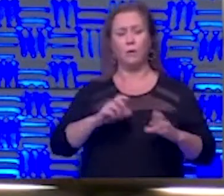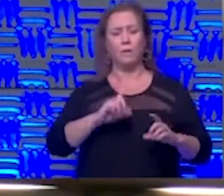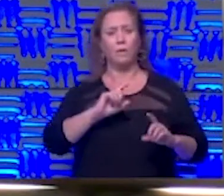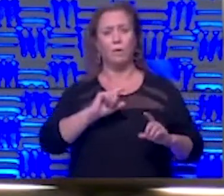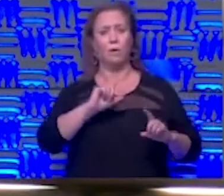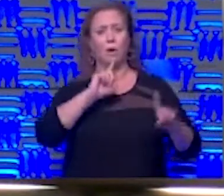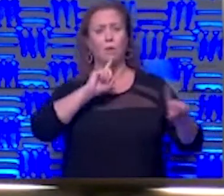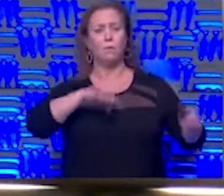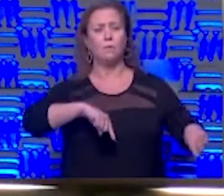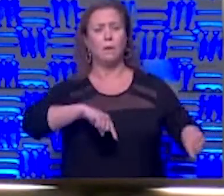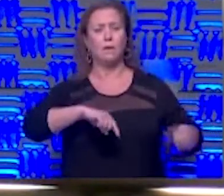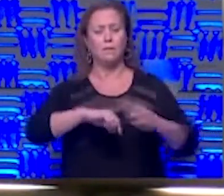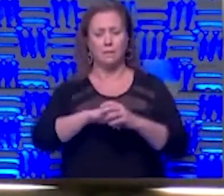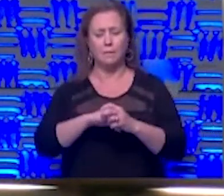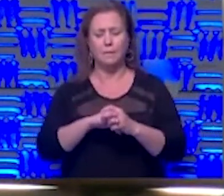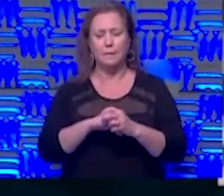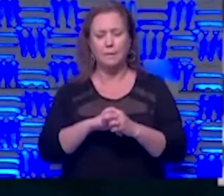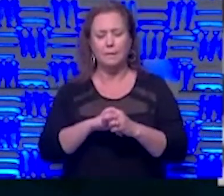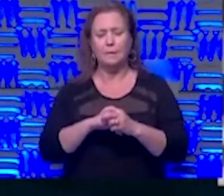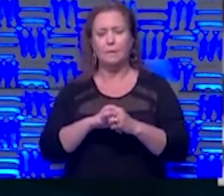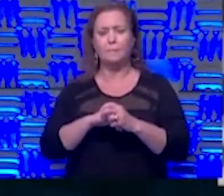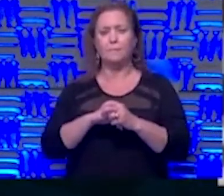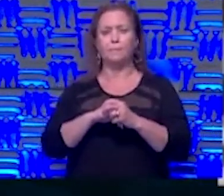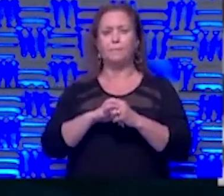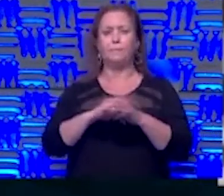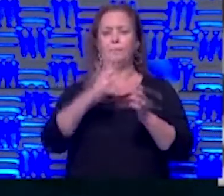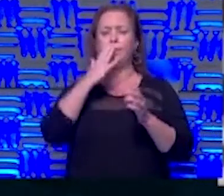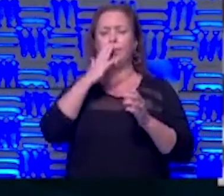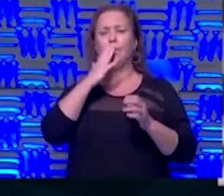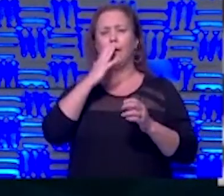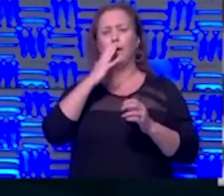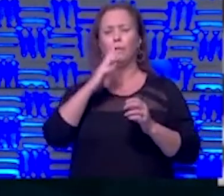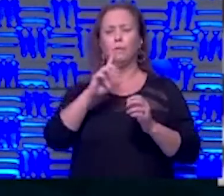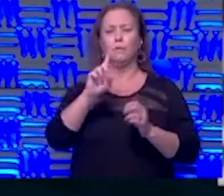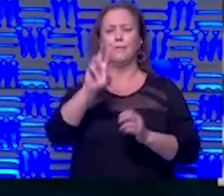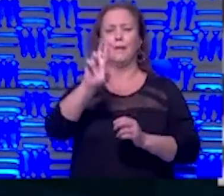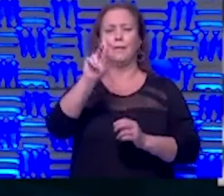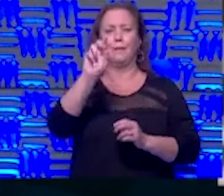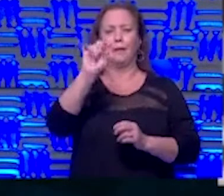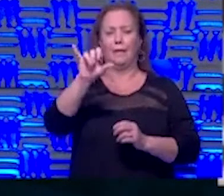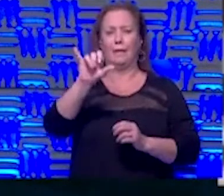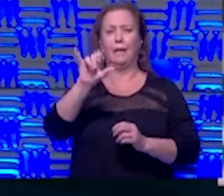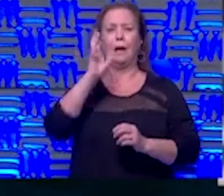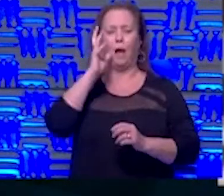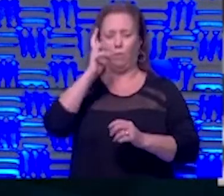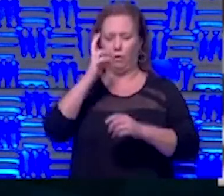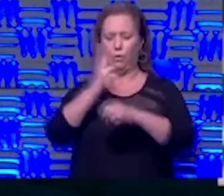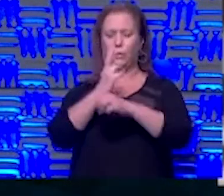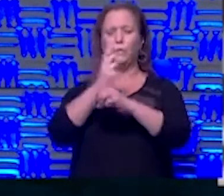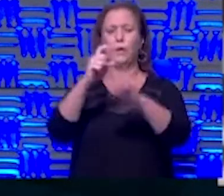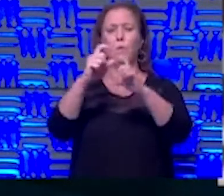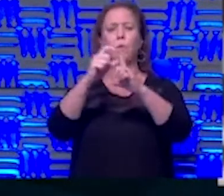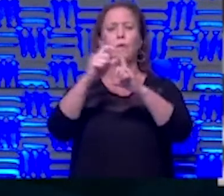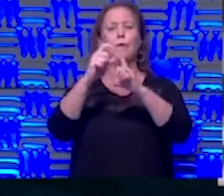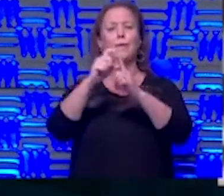Well, Dr. Key, thank you for joining us. Thanks for the conversation. I'll use your word, the dialogue with me this